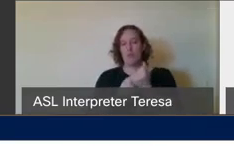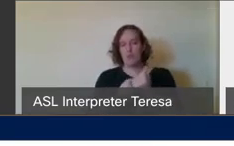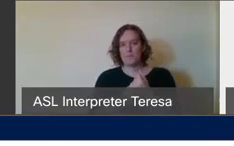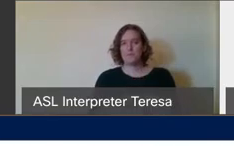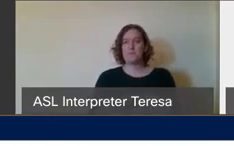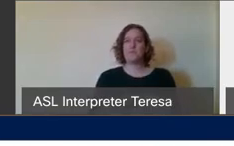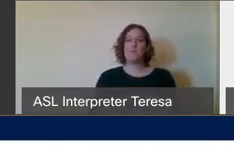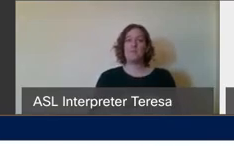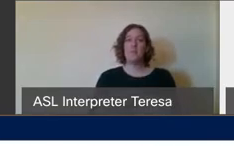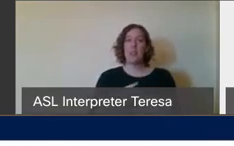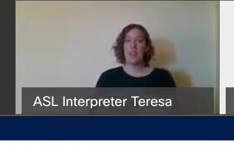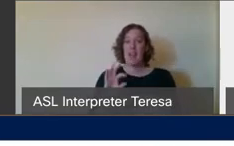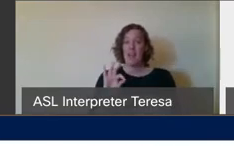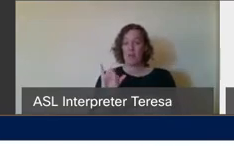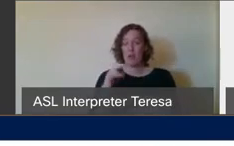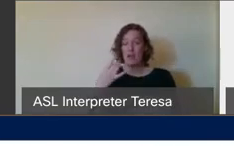FY18,